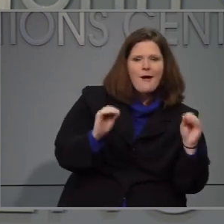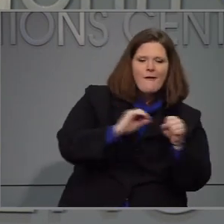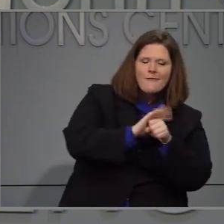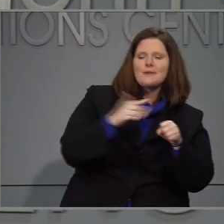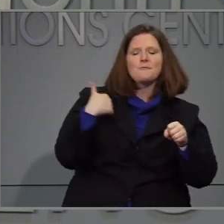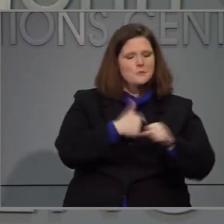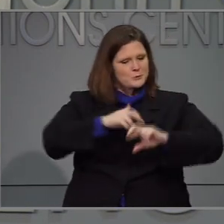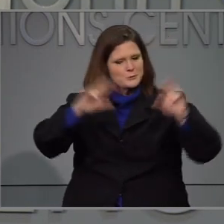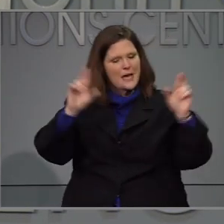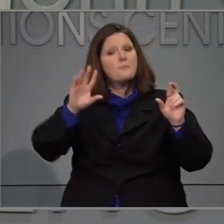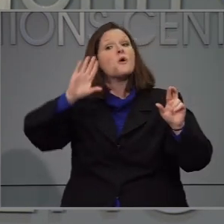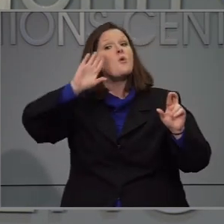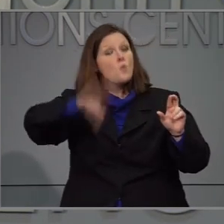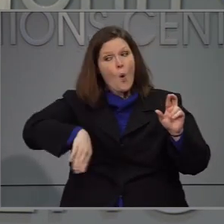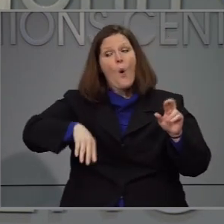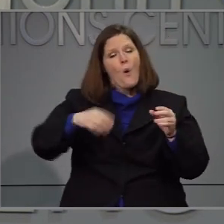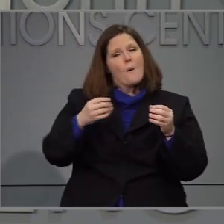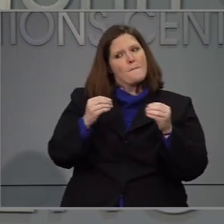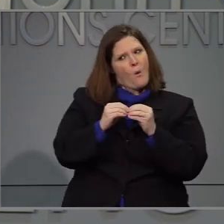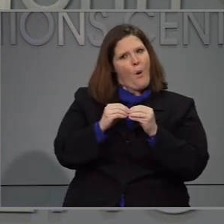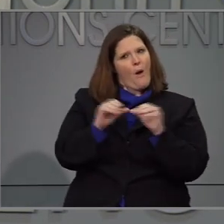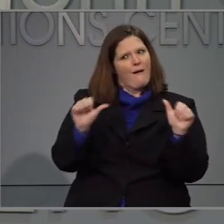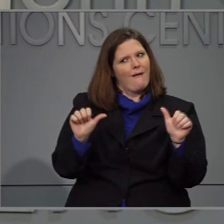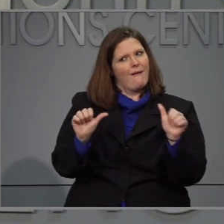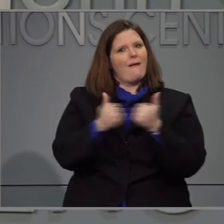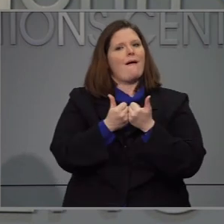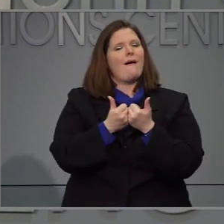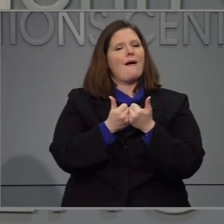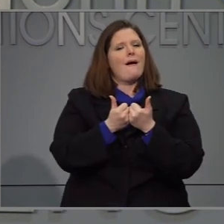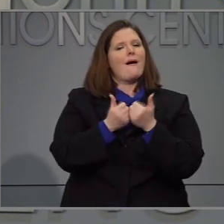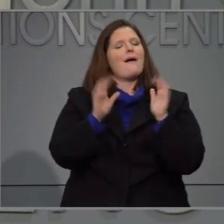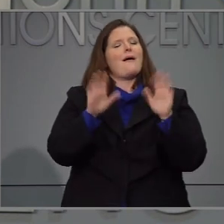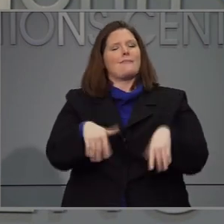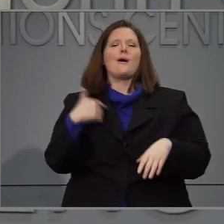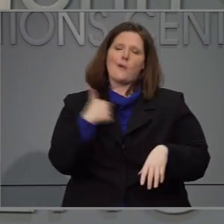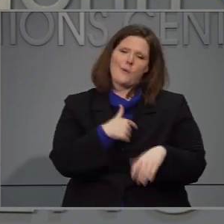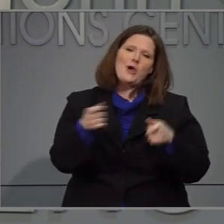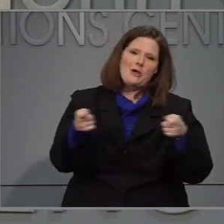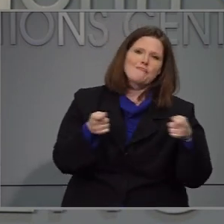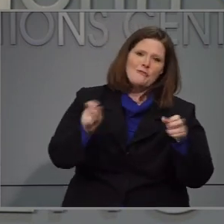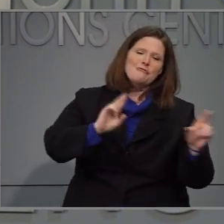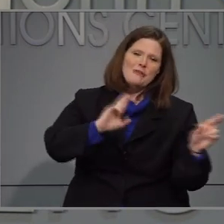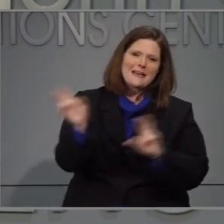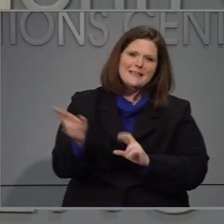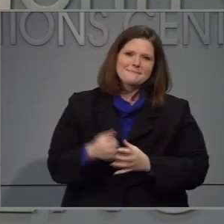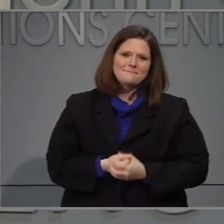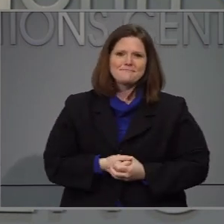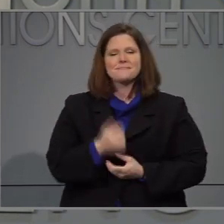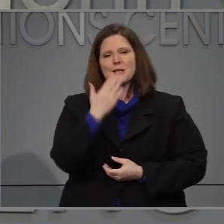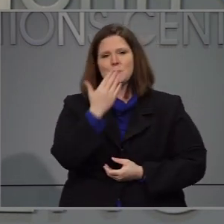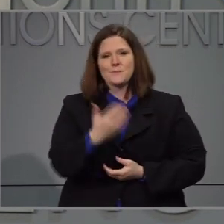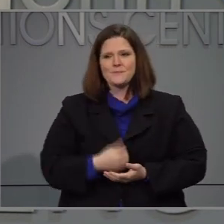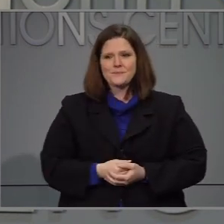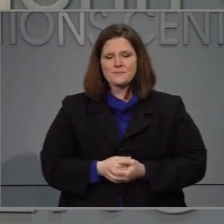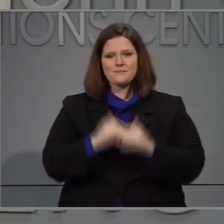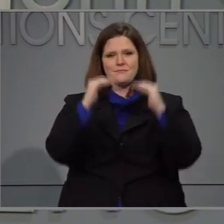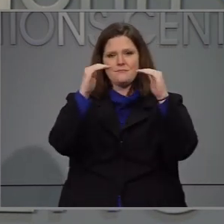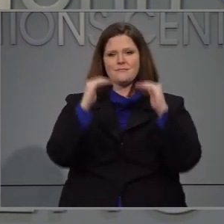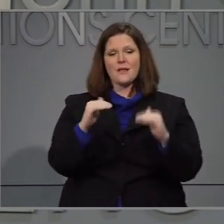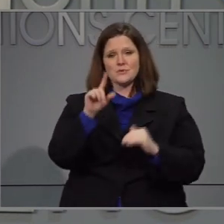know will make it more difficult, but we'll be ready if we need to be. Thanks. Next